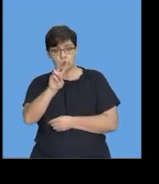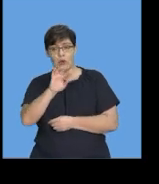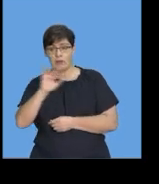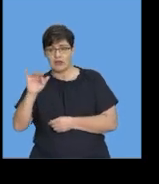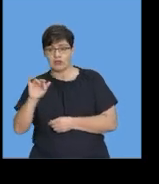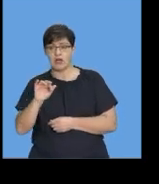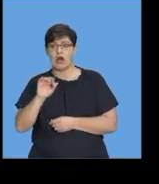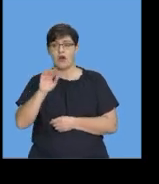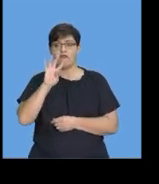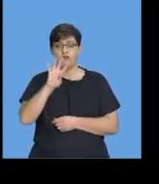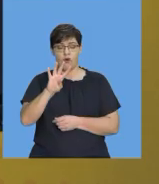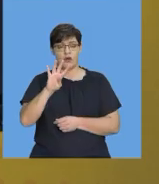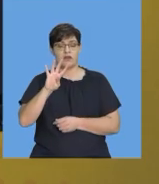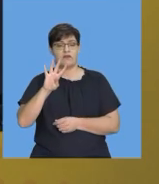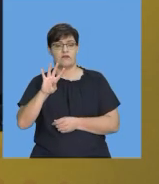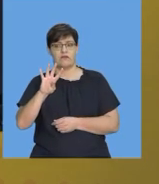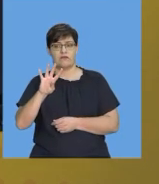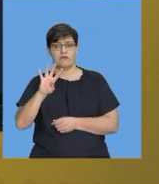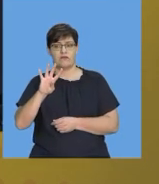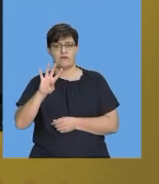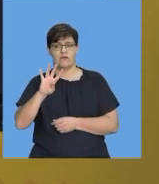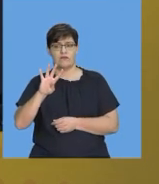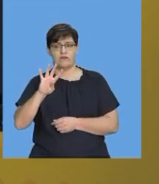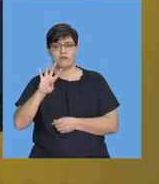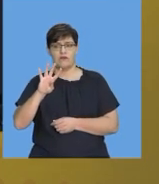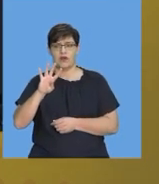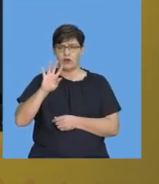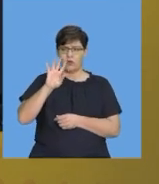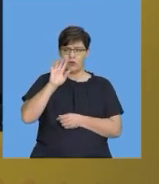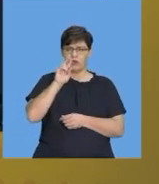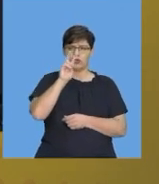2,340,000. Now watch, people. Examination tip.